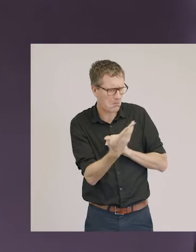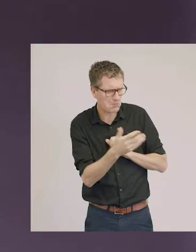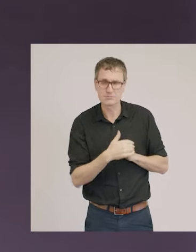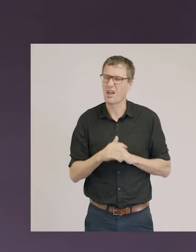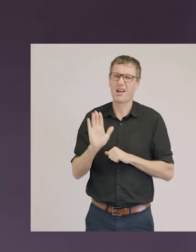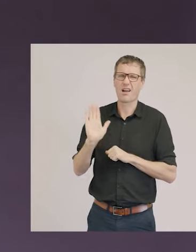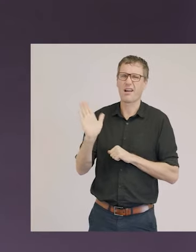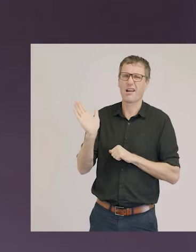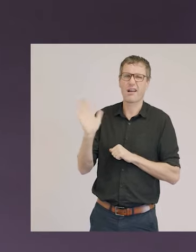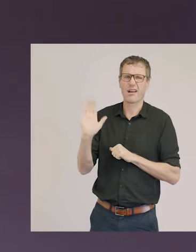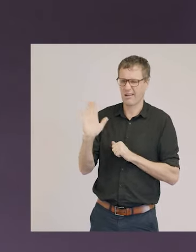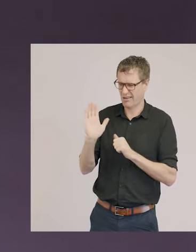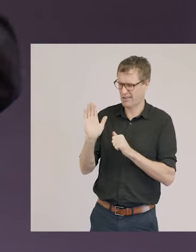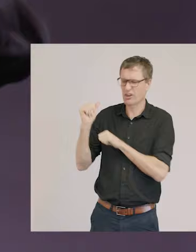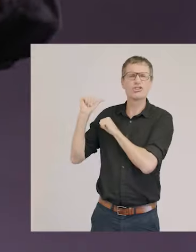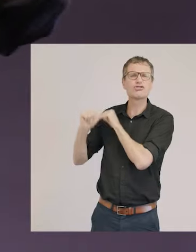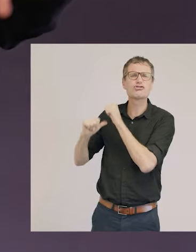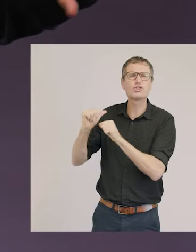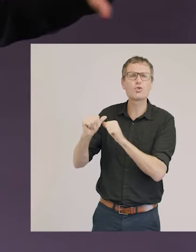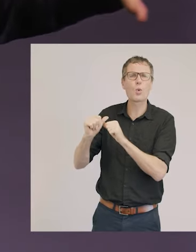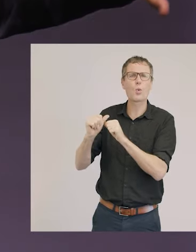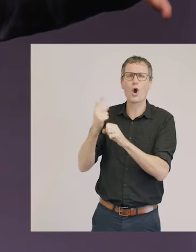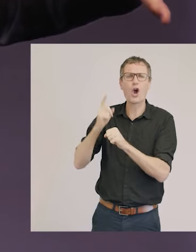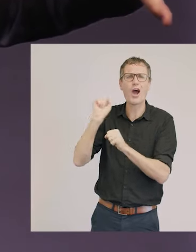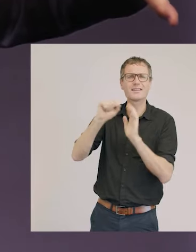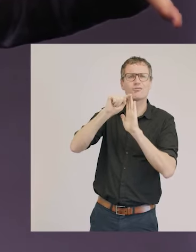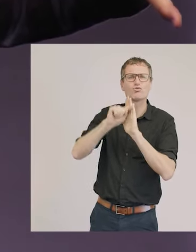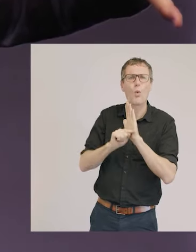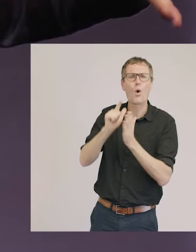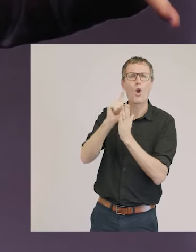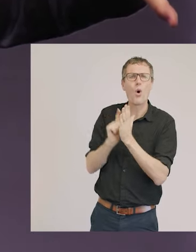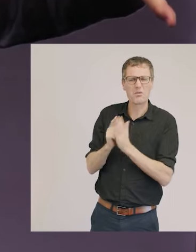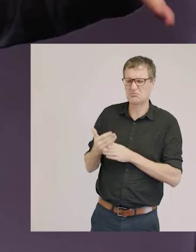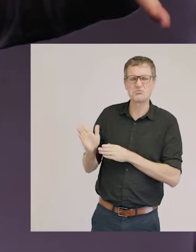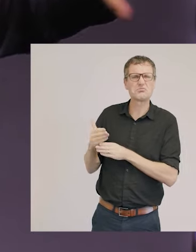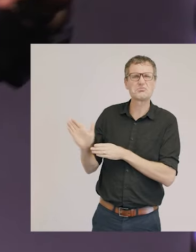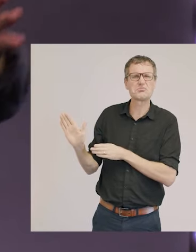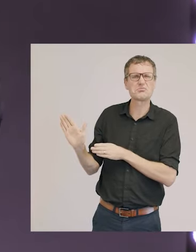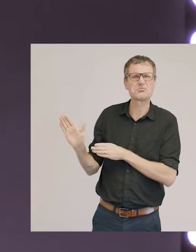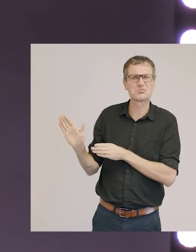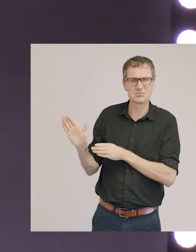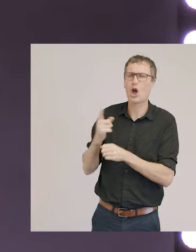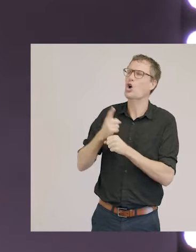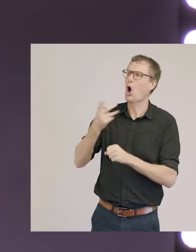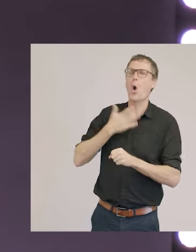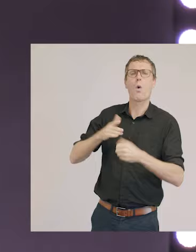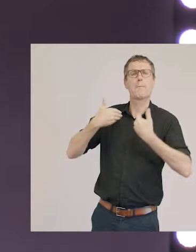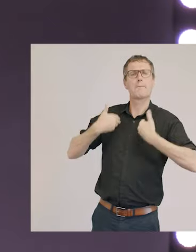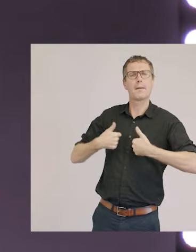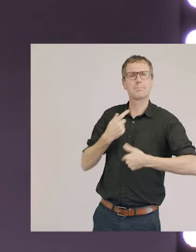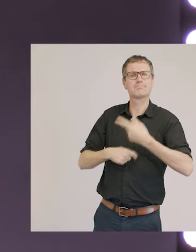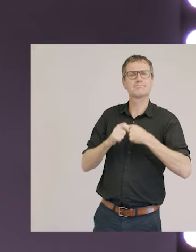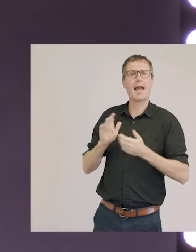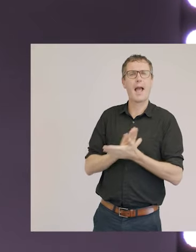his rules? And he said to me, oh, you know, I don't believe all that traditional stuff. He said, I've come to see God in a new way. God